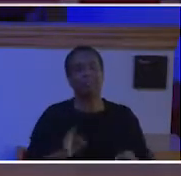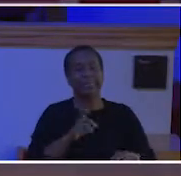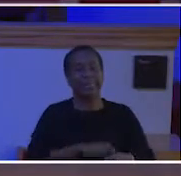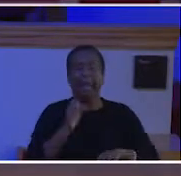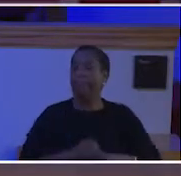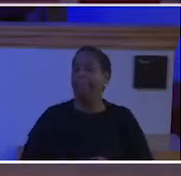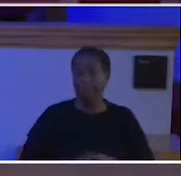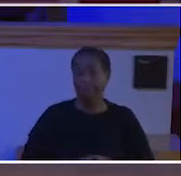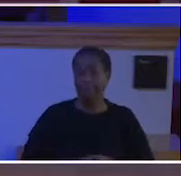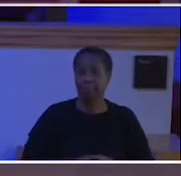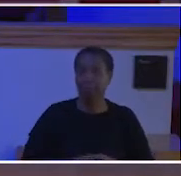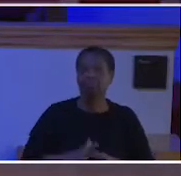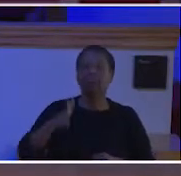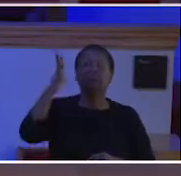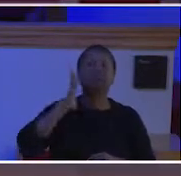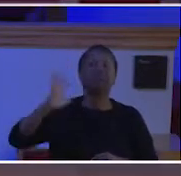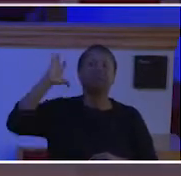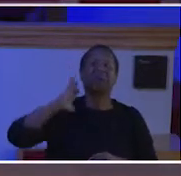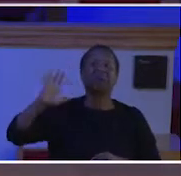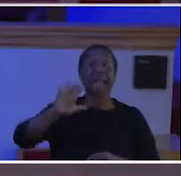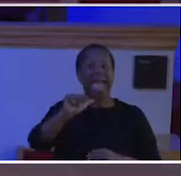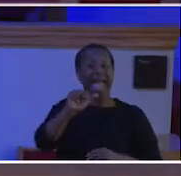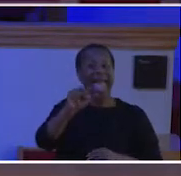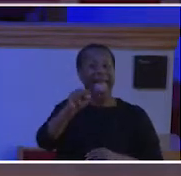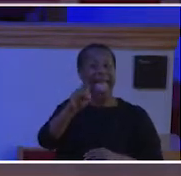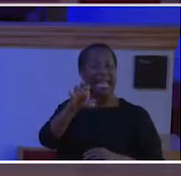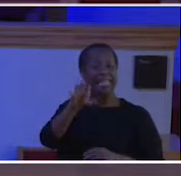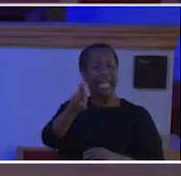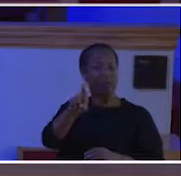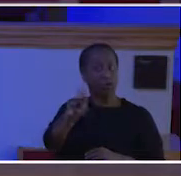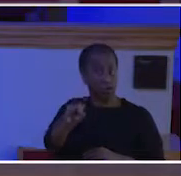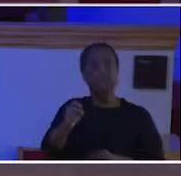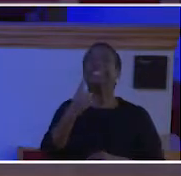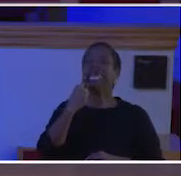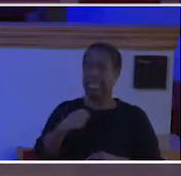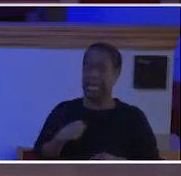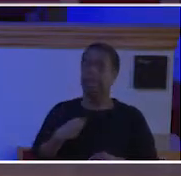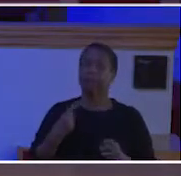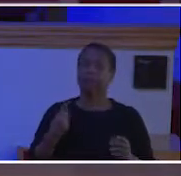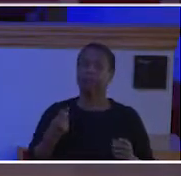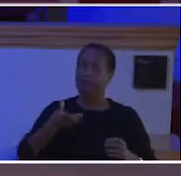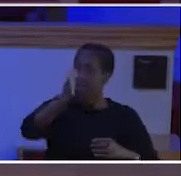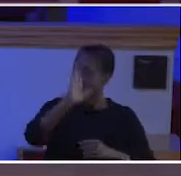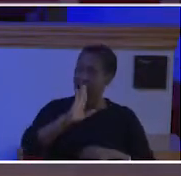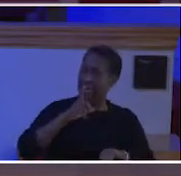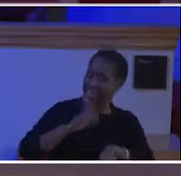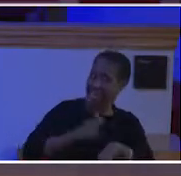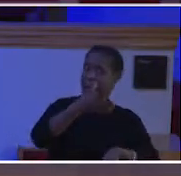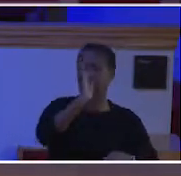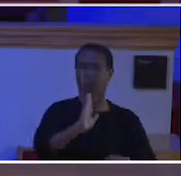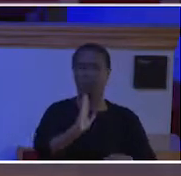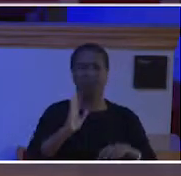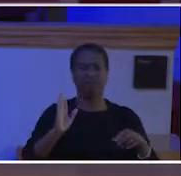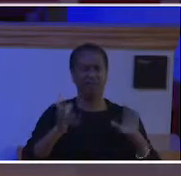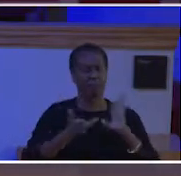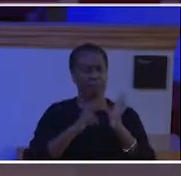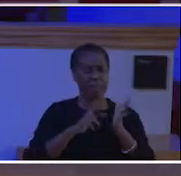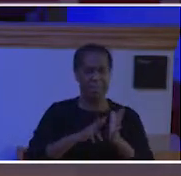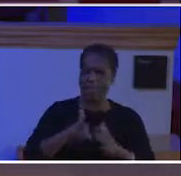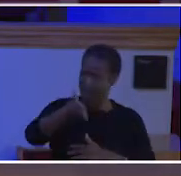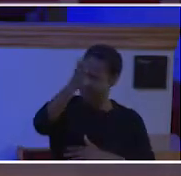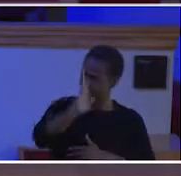our ancestors used to say all the time that God is a time God. In other words, he may come